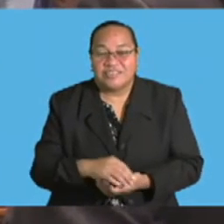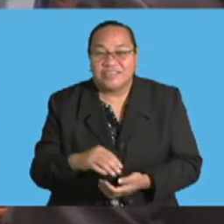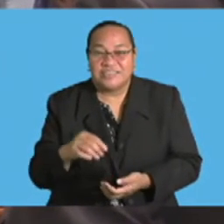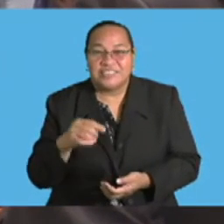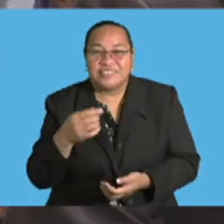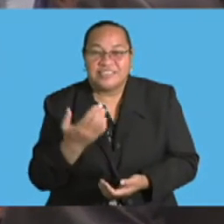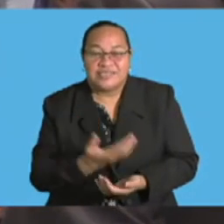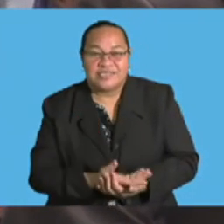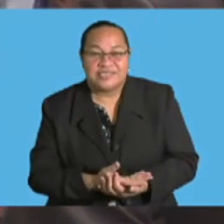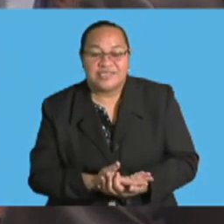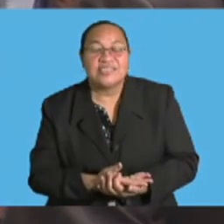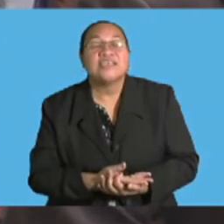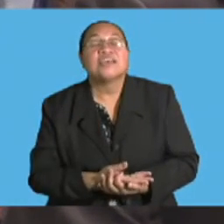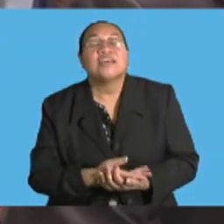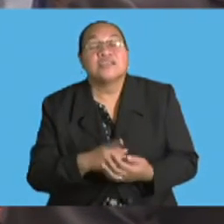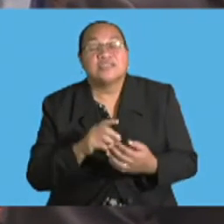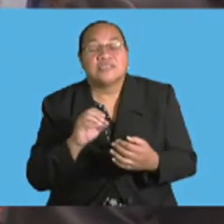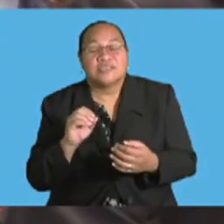Nandi.